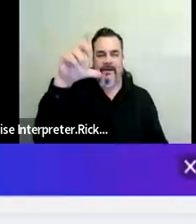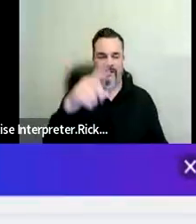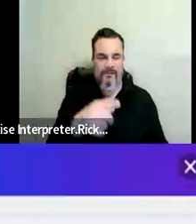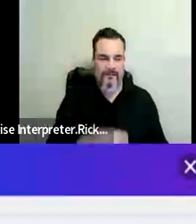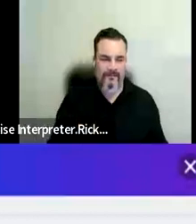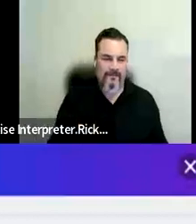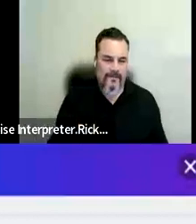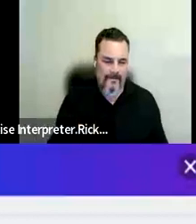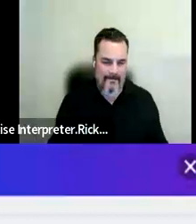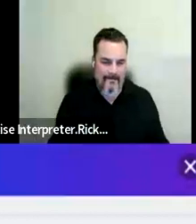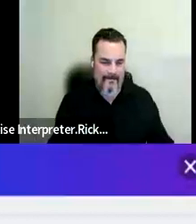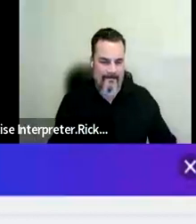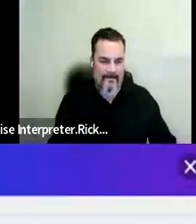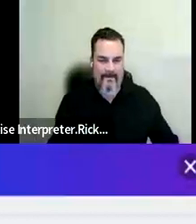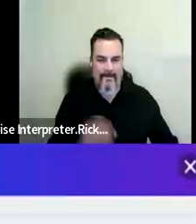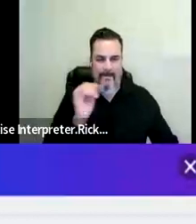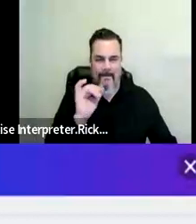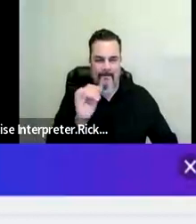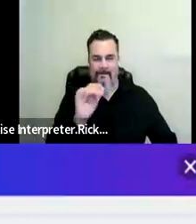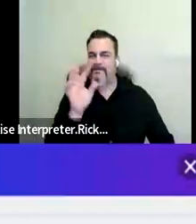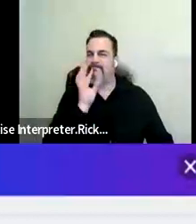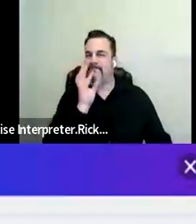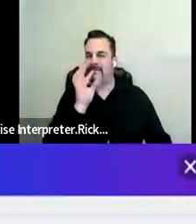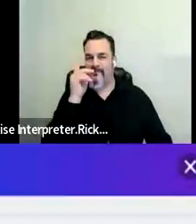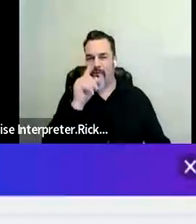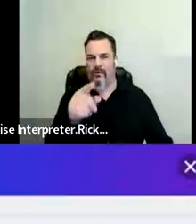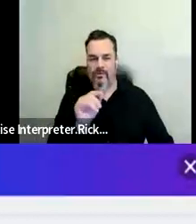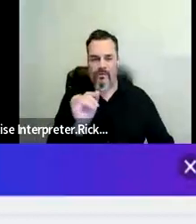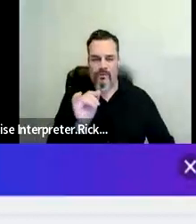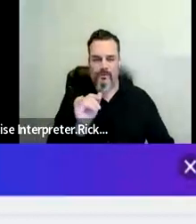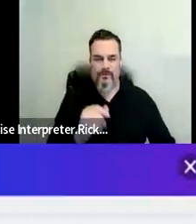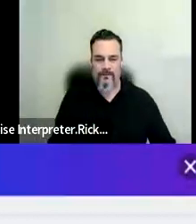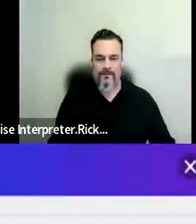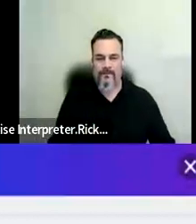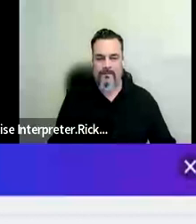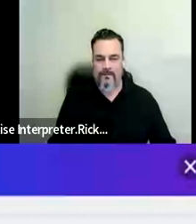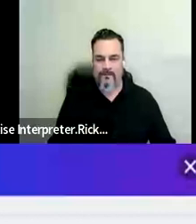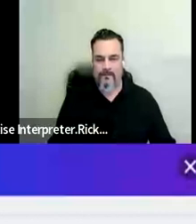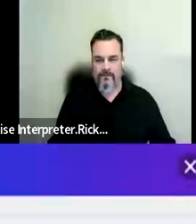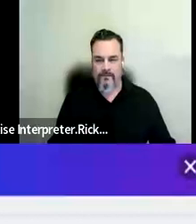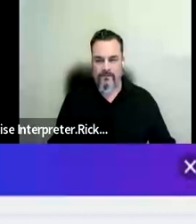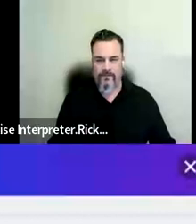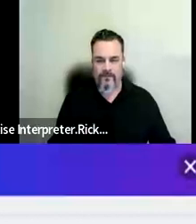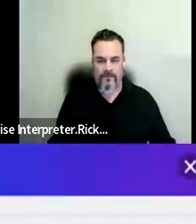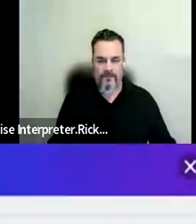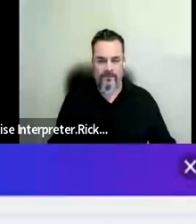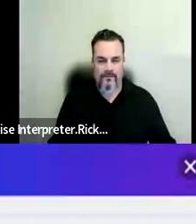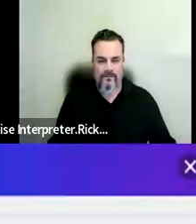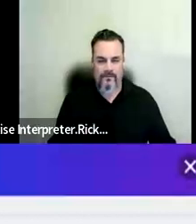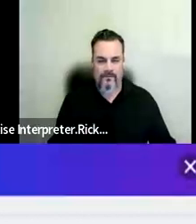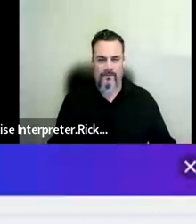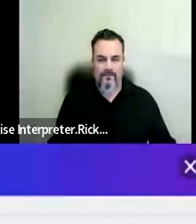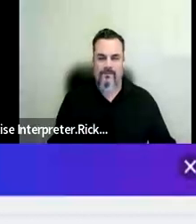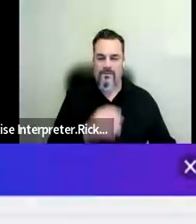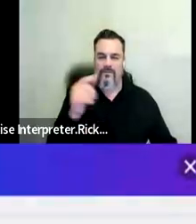4. And it also up here speaks it for you. Reading pace fast to reading pace user way screen reader disabled. So you